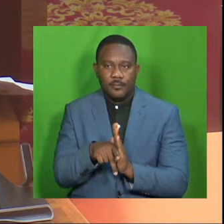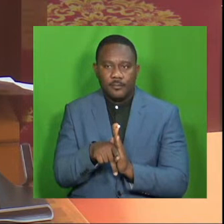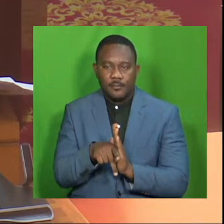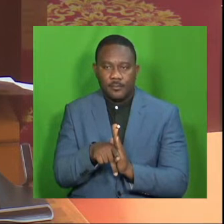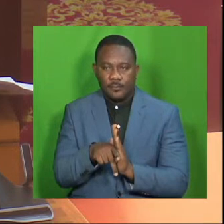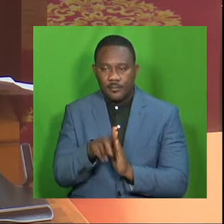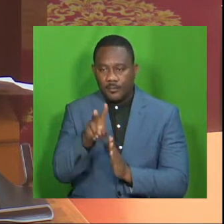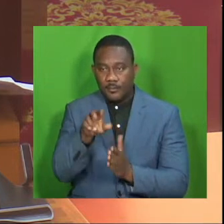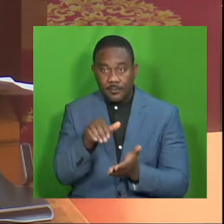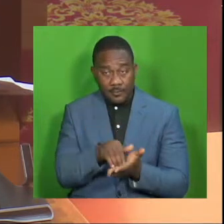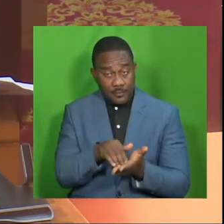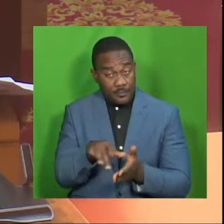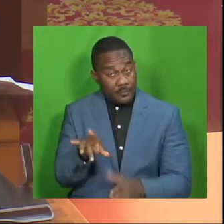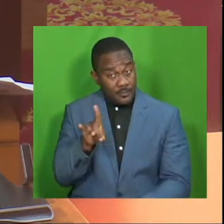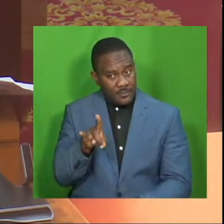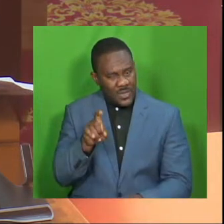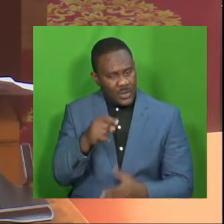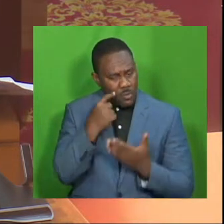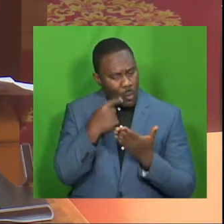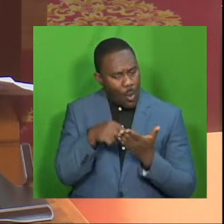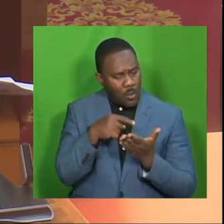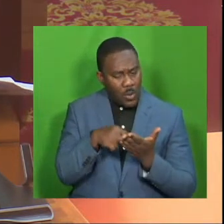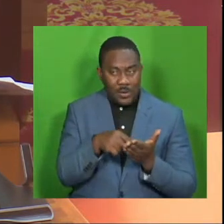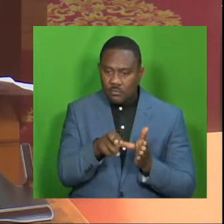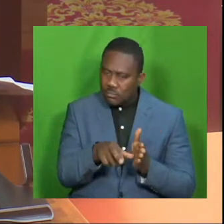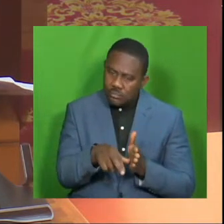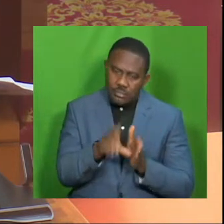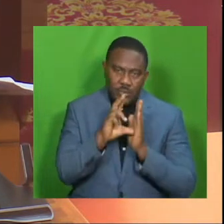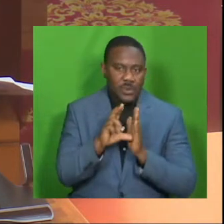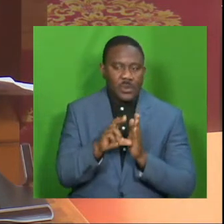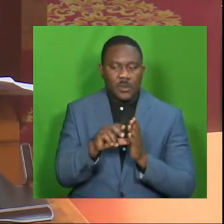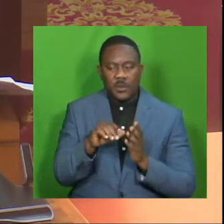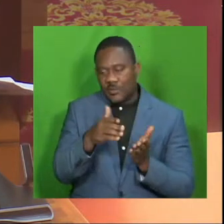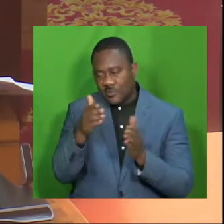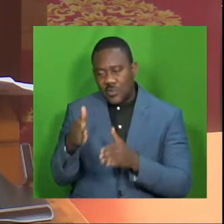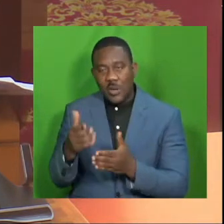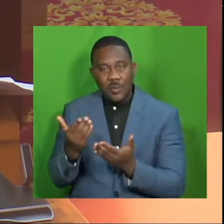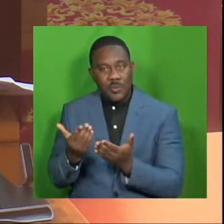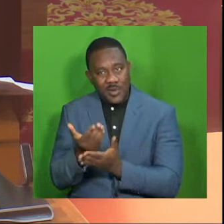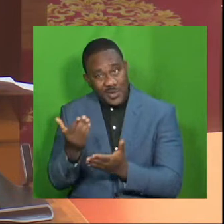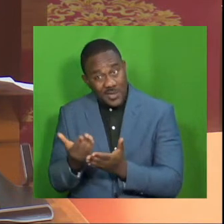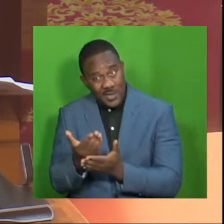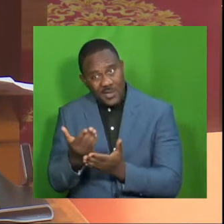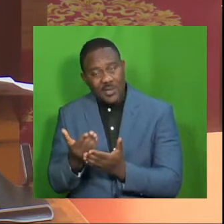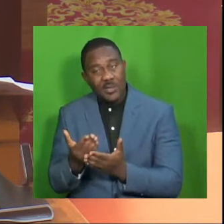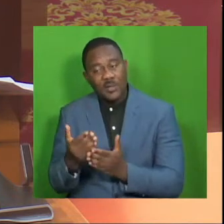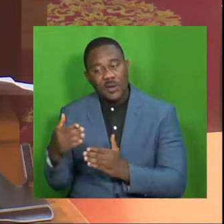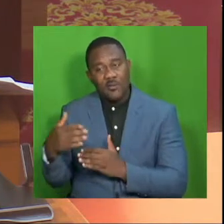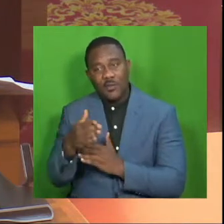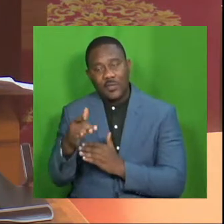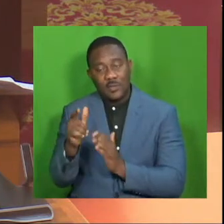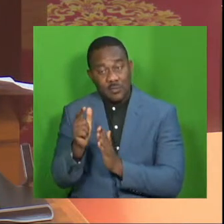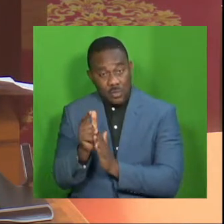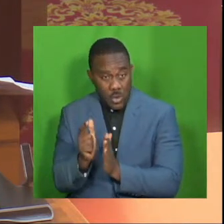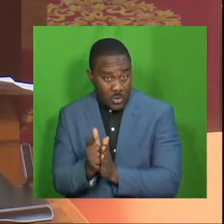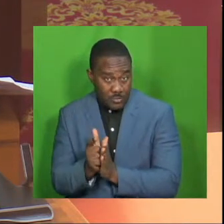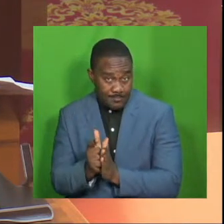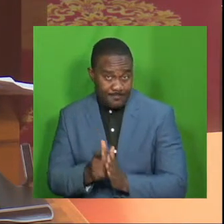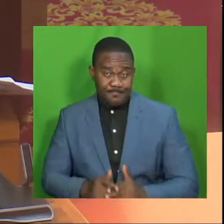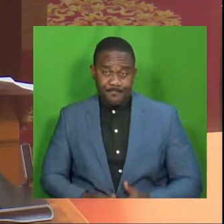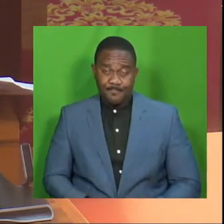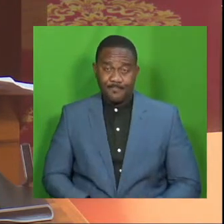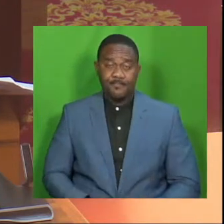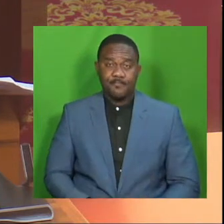2008 should be reviewed to form the basis for the review of the current fisheries law. The Fisheries